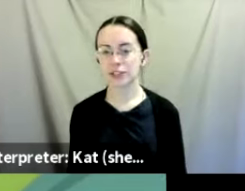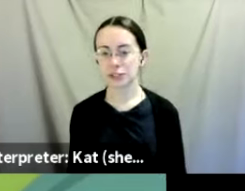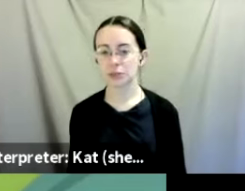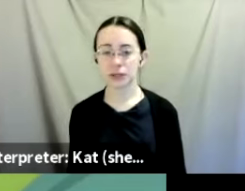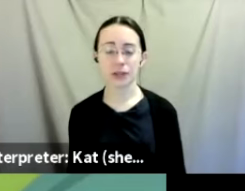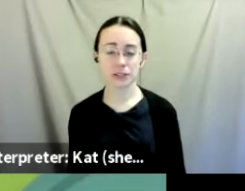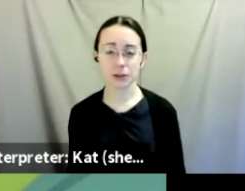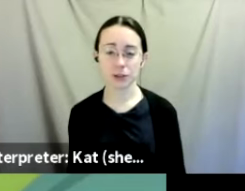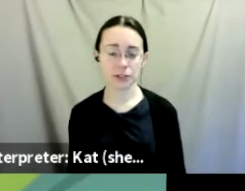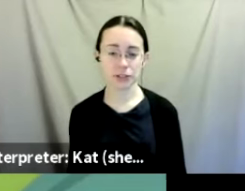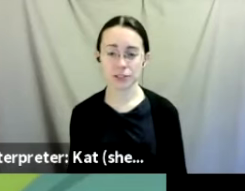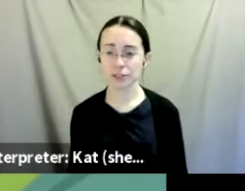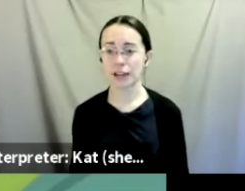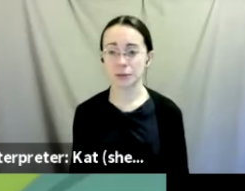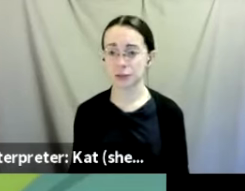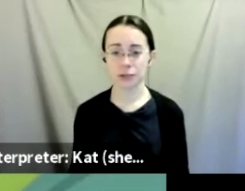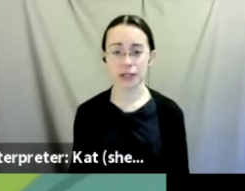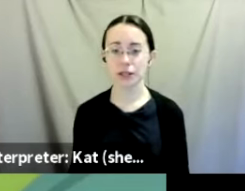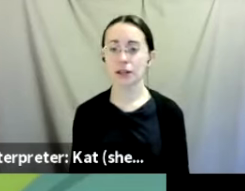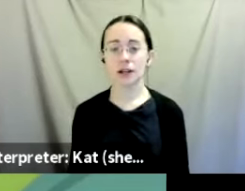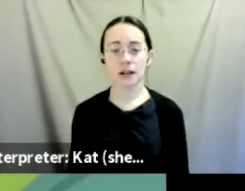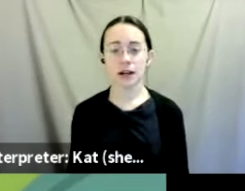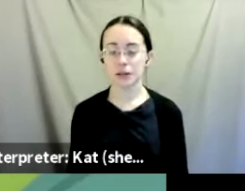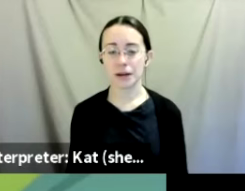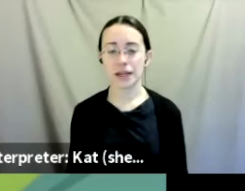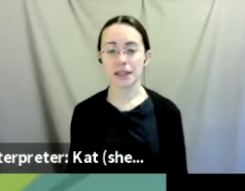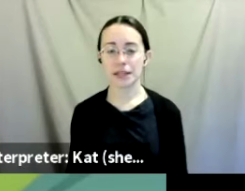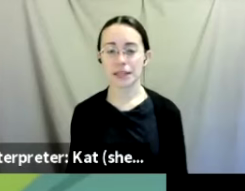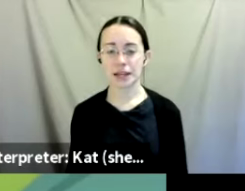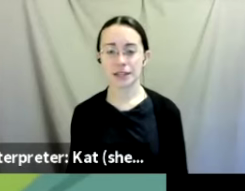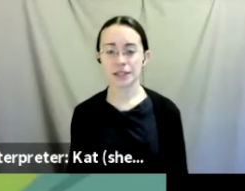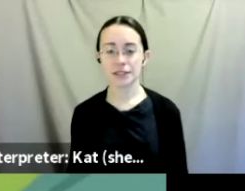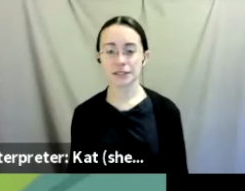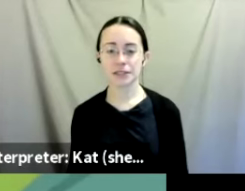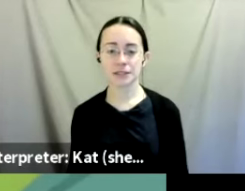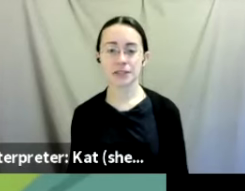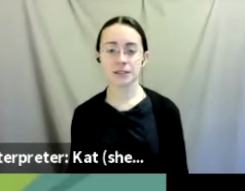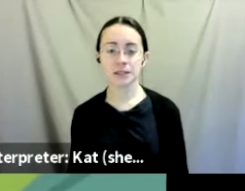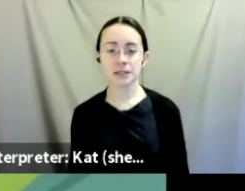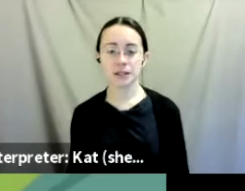that intersection between race and reproductive justice? Absolutely. I think that,